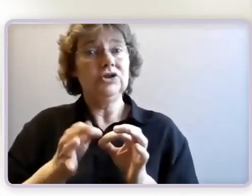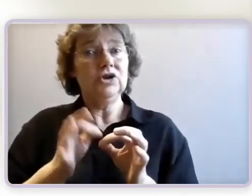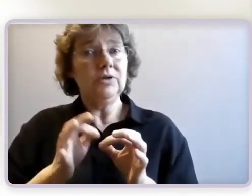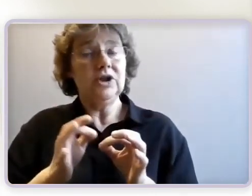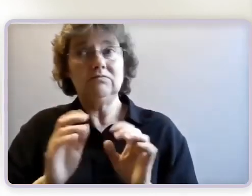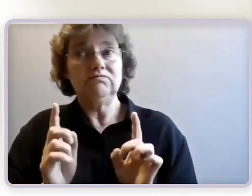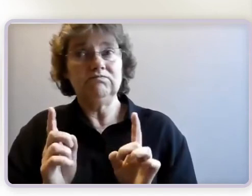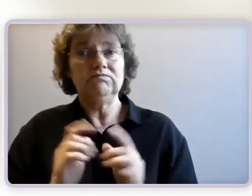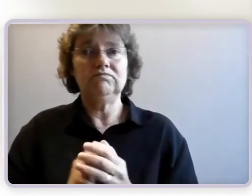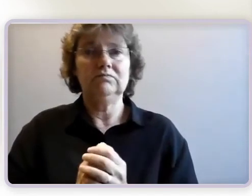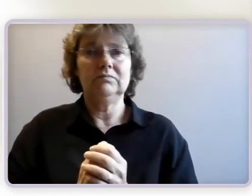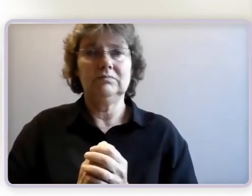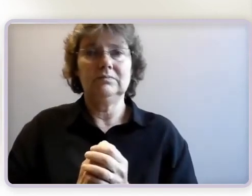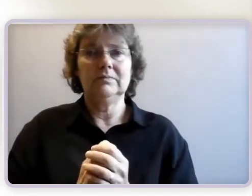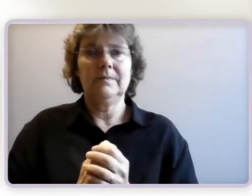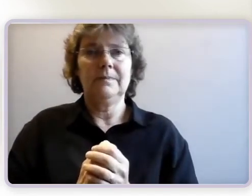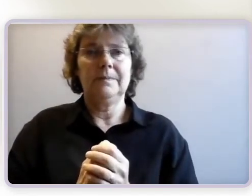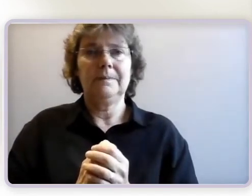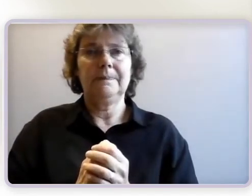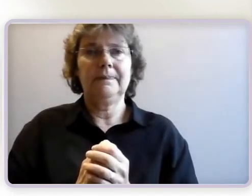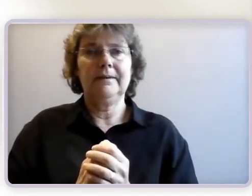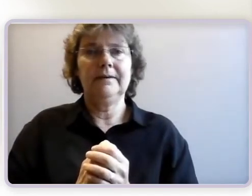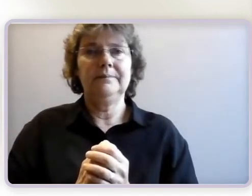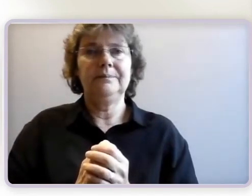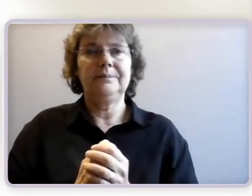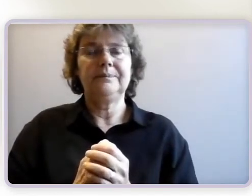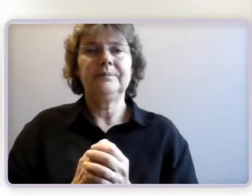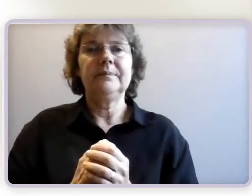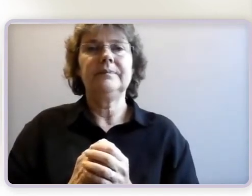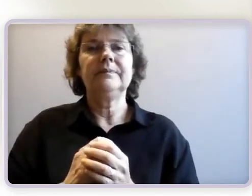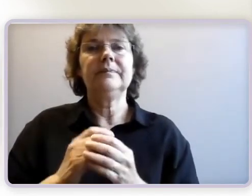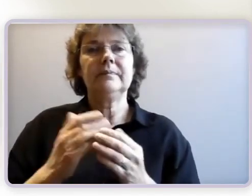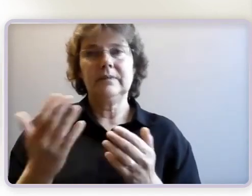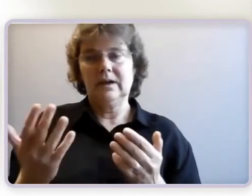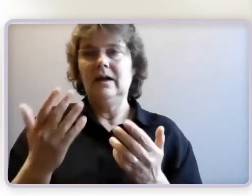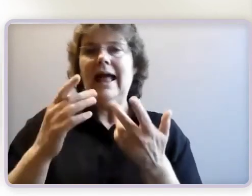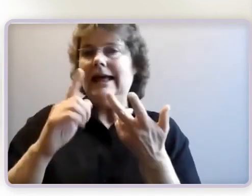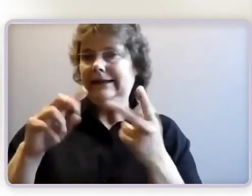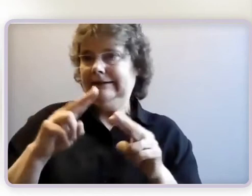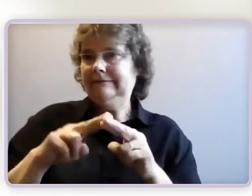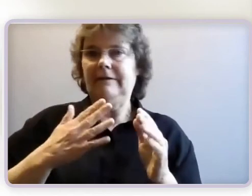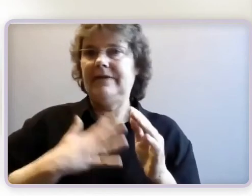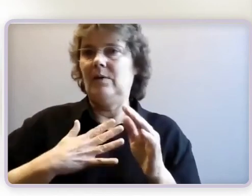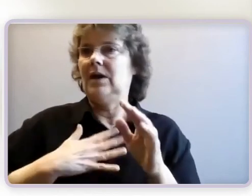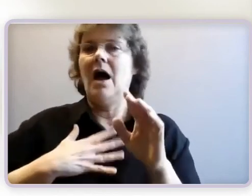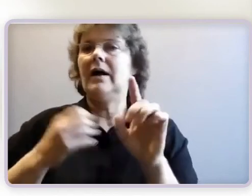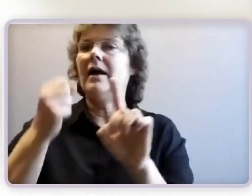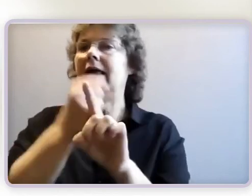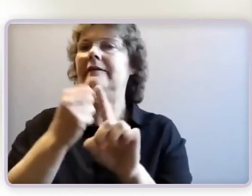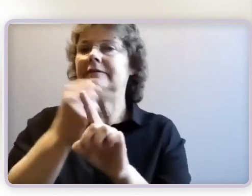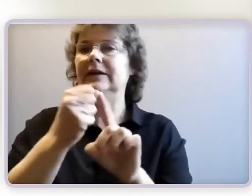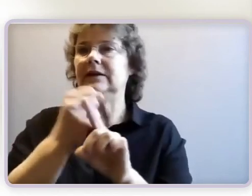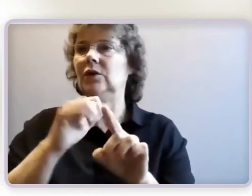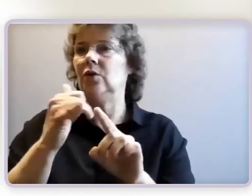and if there is someone that they would like to be included, so for example an advocate or a family member, when they're receiving their